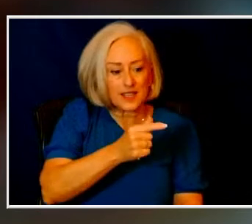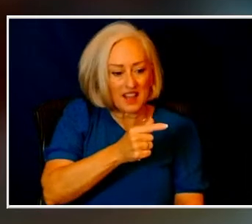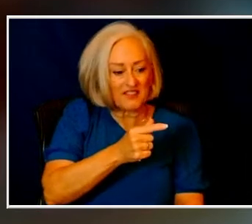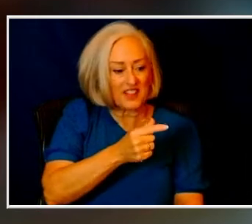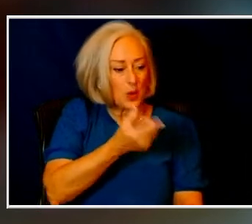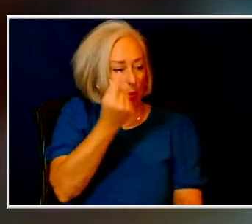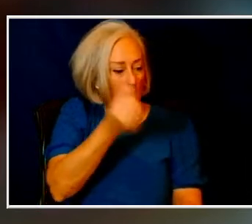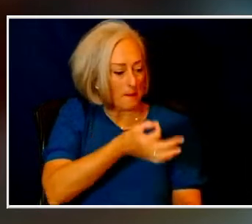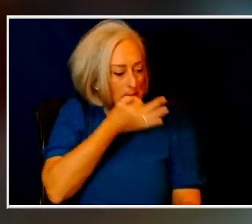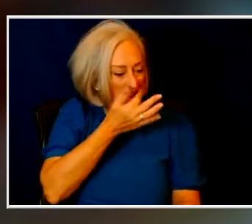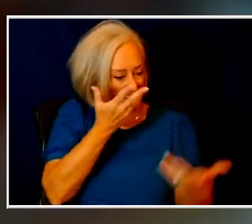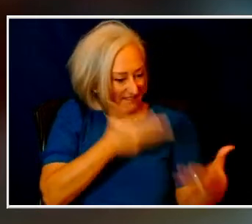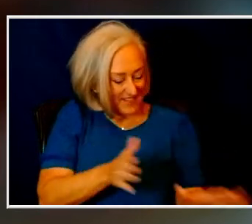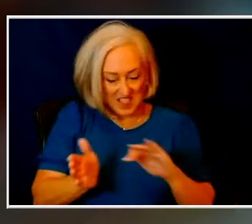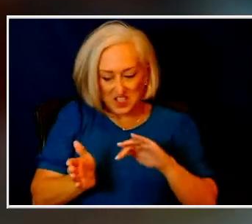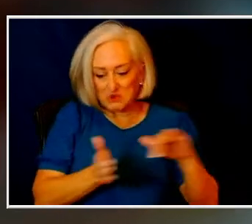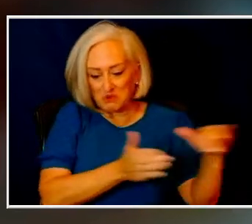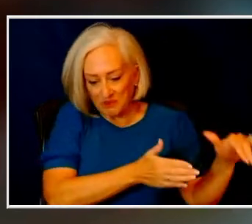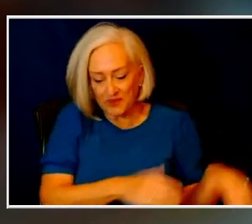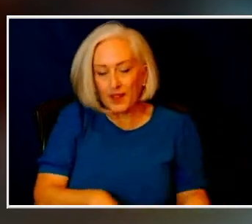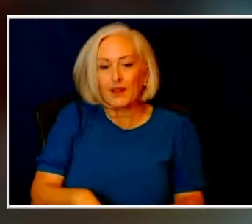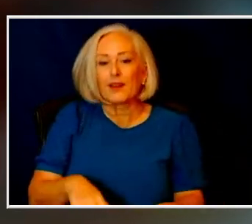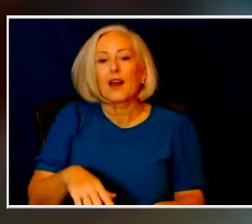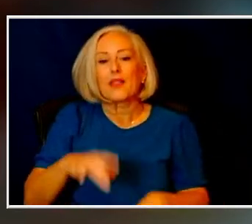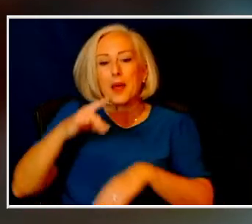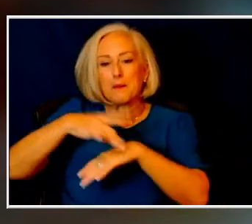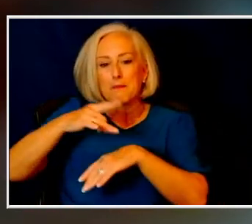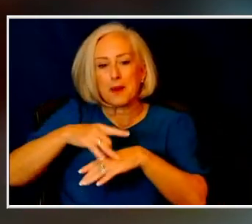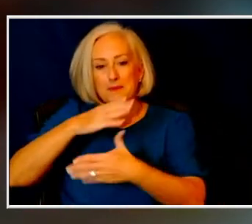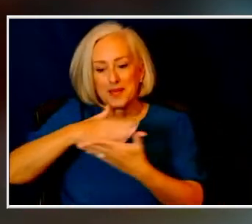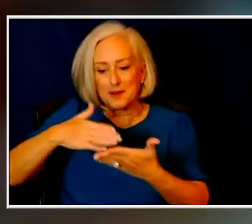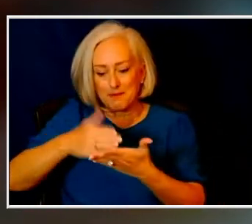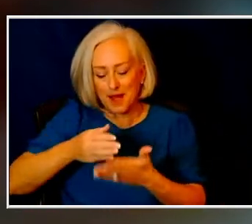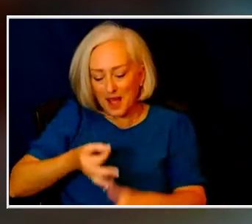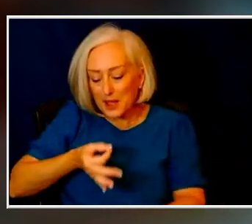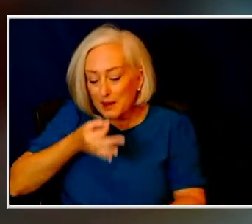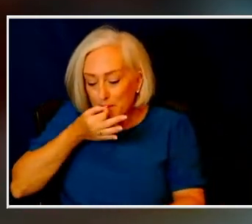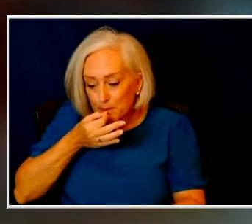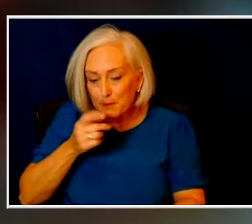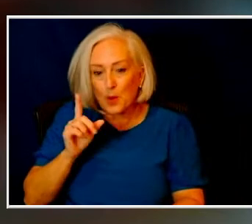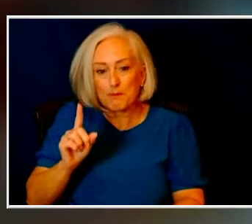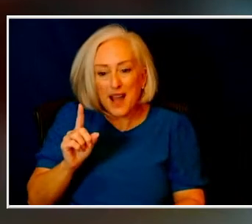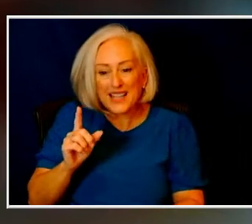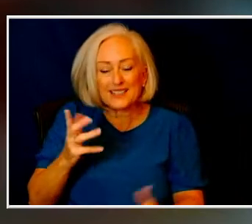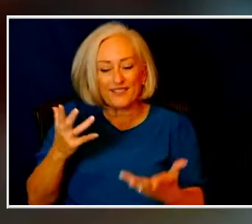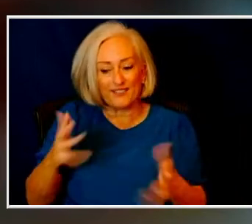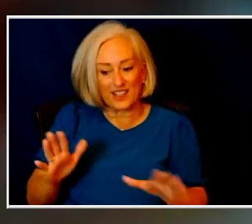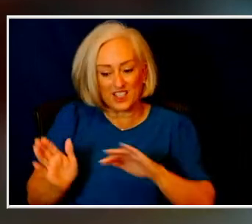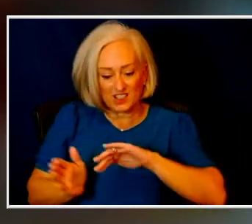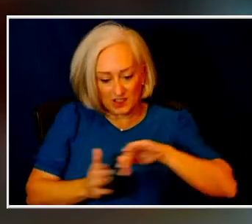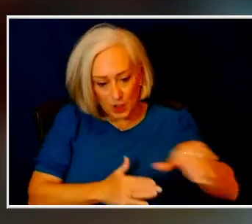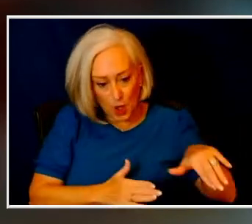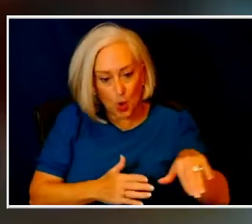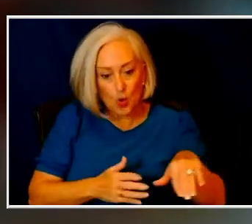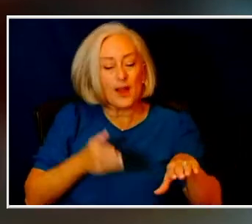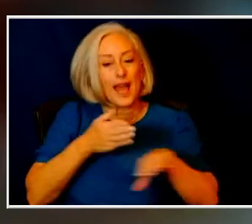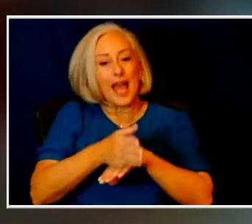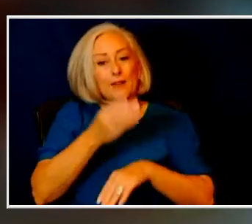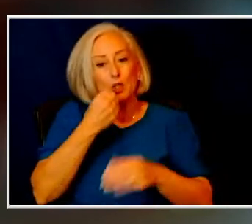you move on, and you give yourself a break for a day, and you make sure you walk after you eat.